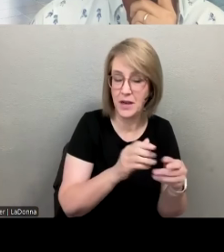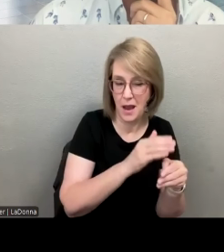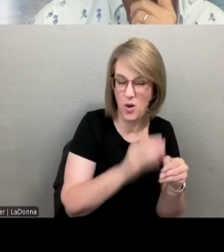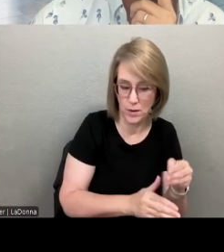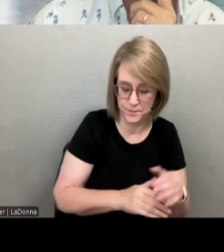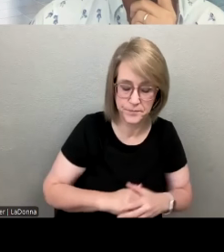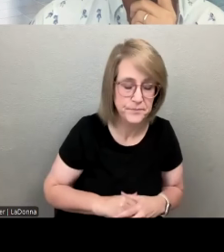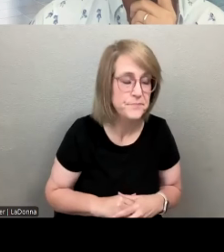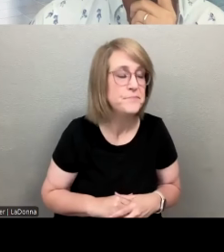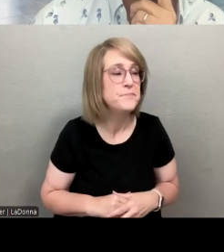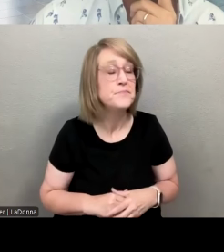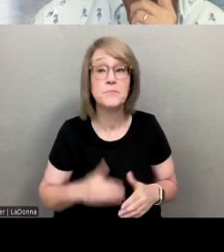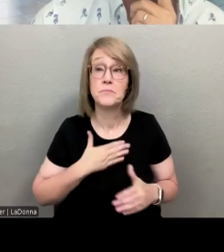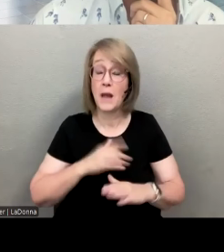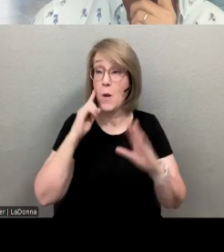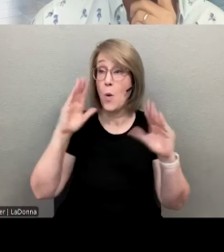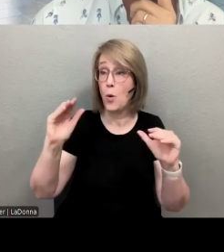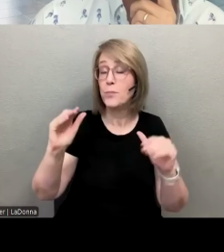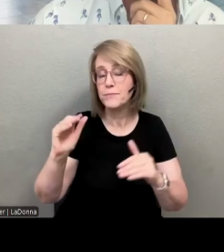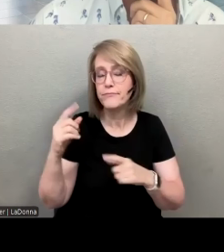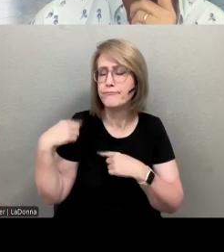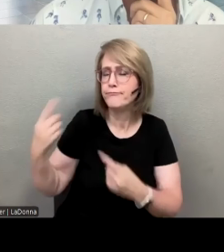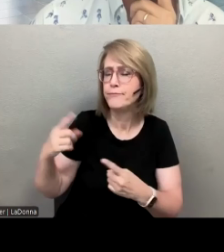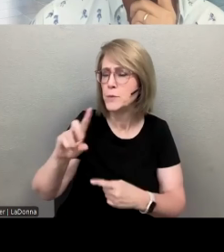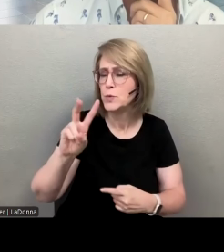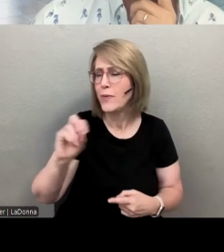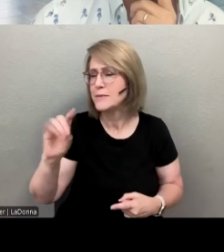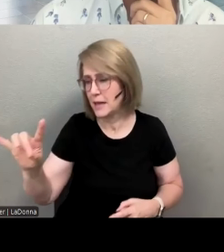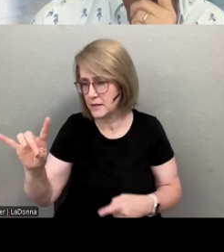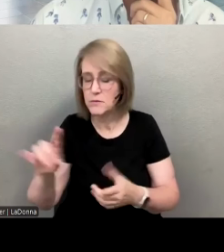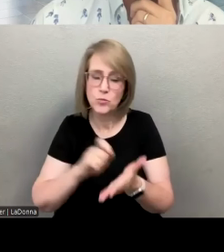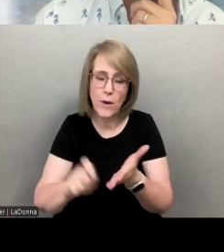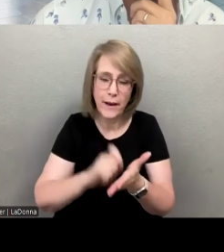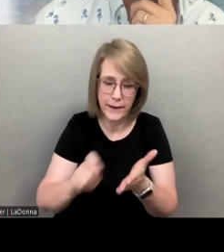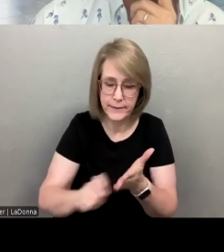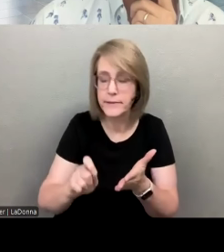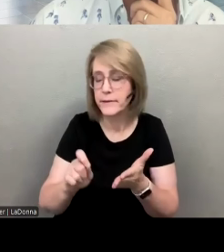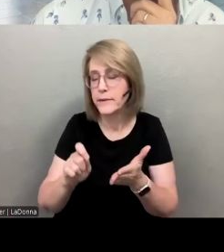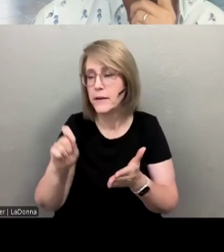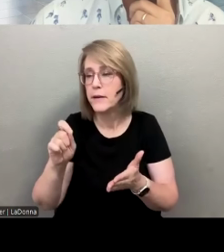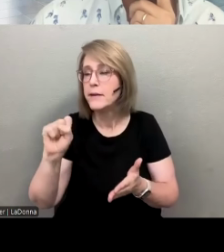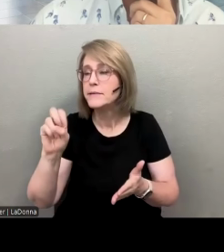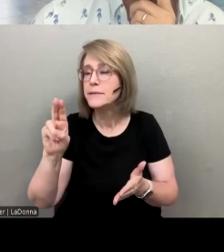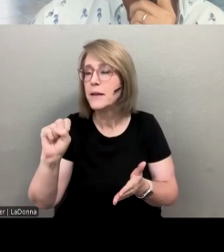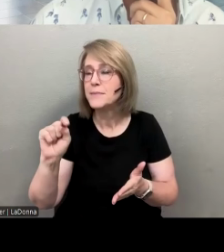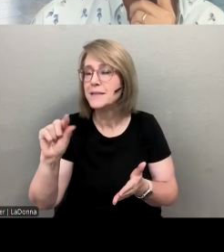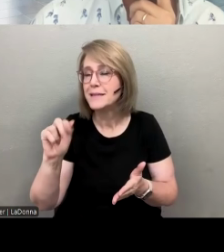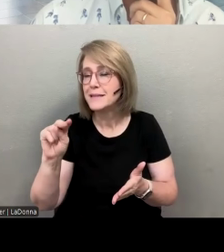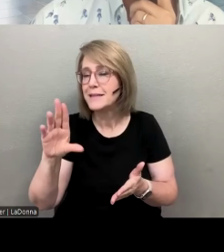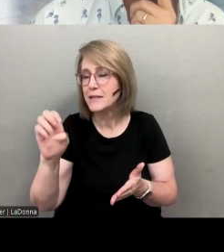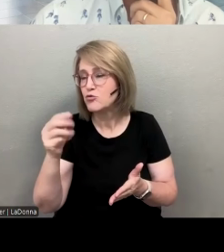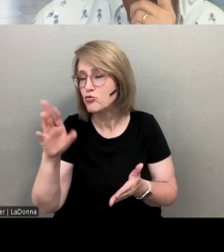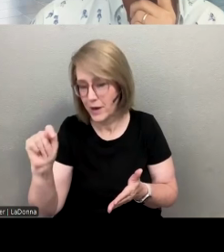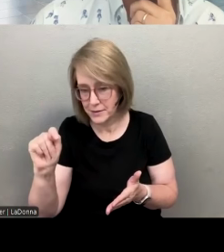in substance use area in 2008, that this would lead to a really generational shift in the types of research we can